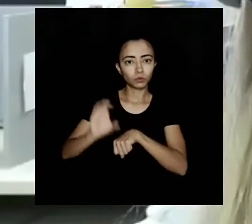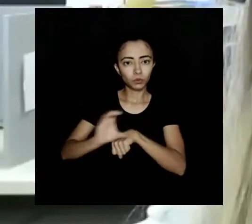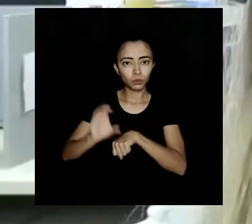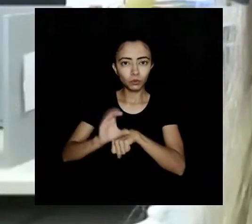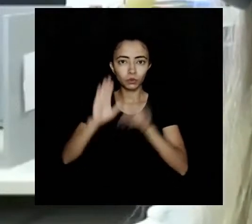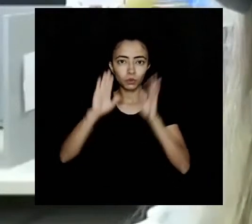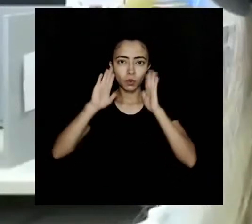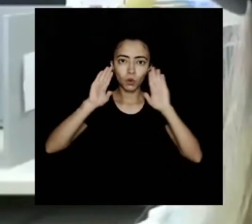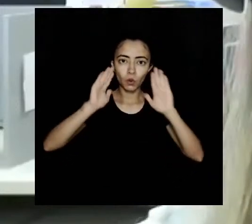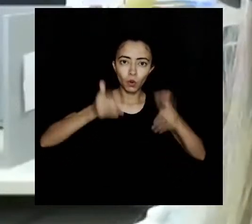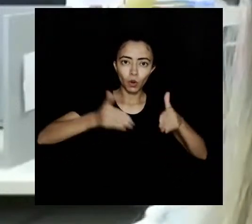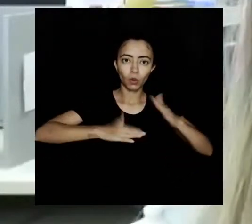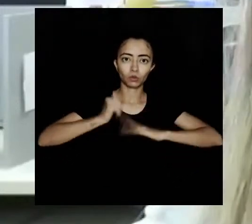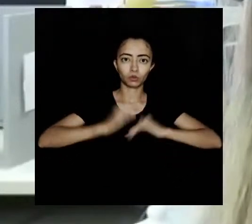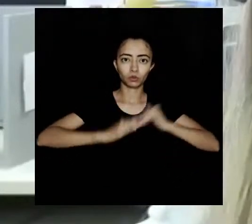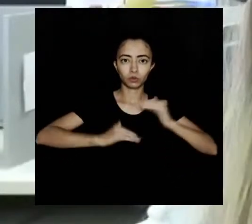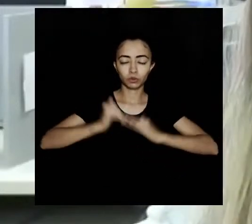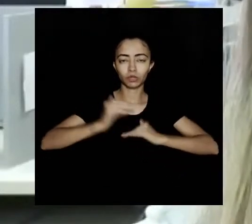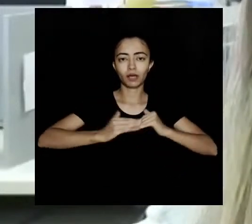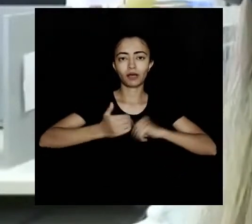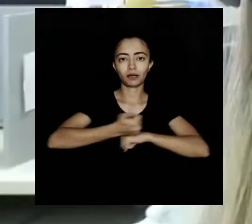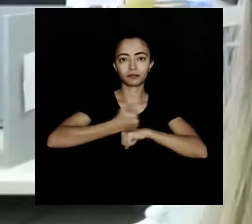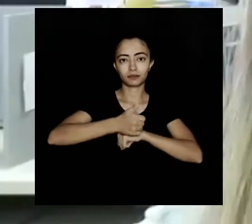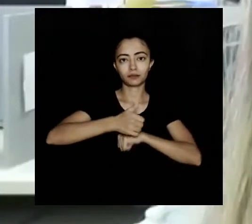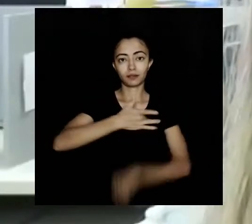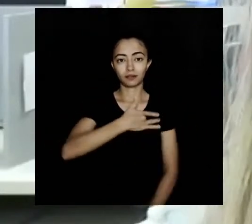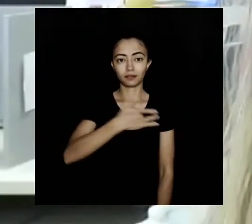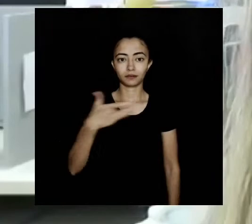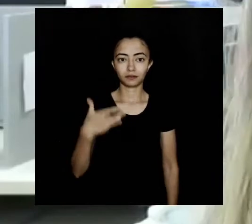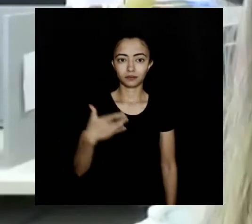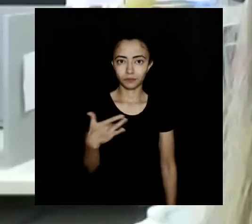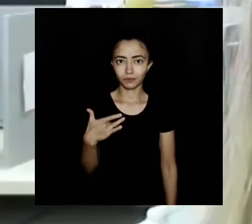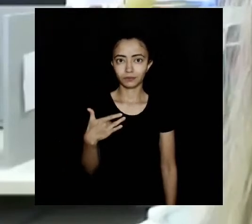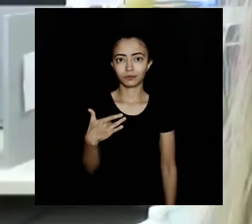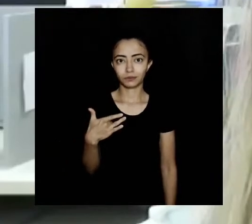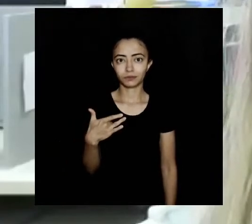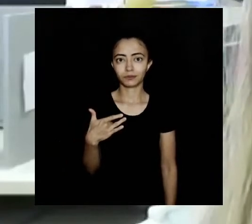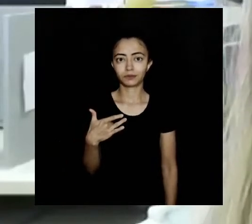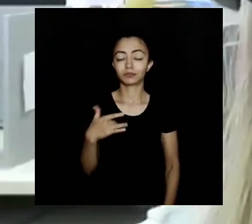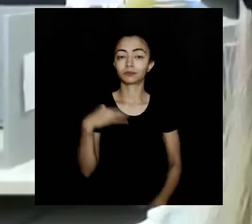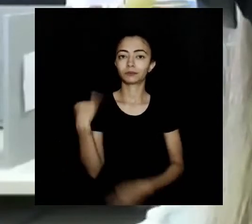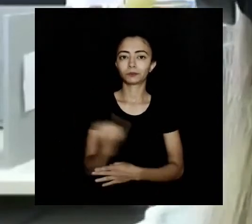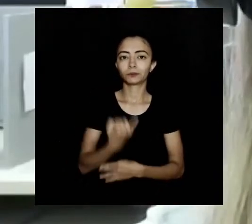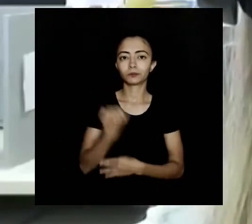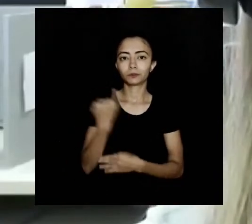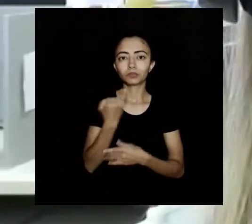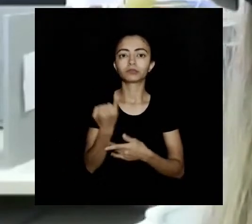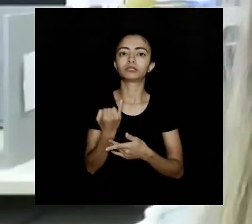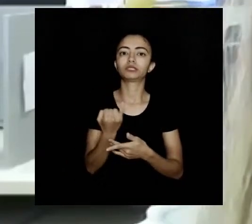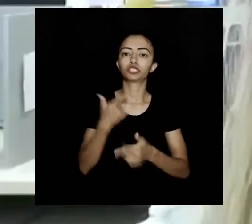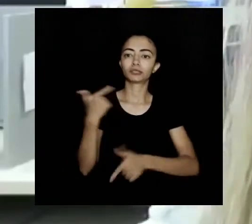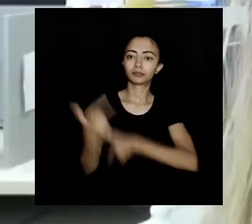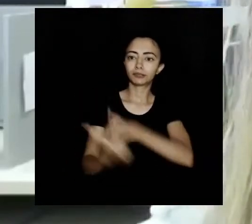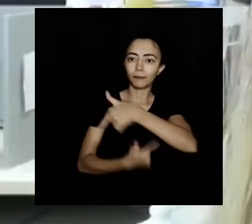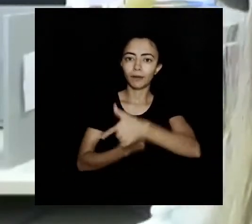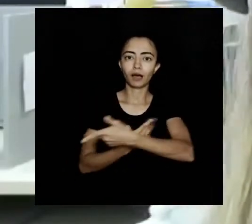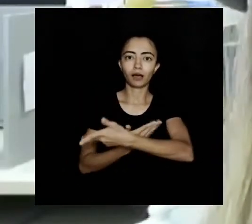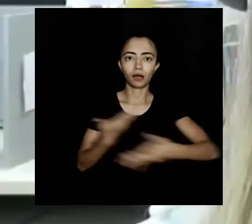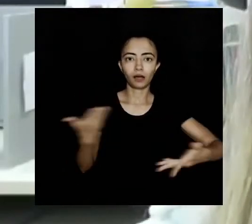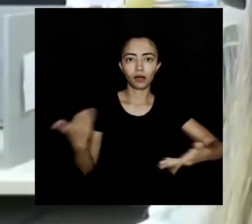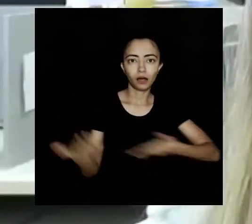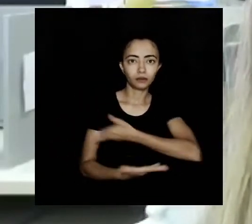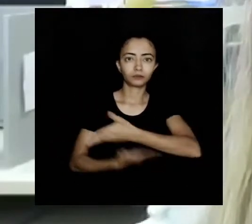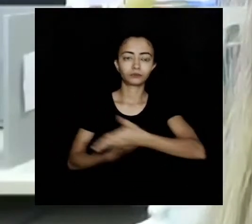And all this information and decal is going to be forwarded to everybody from all the providers in the network of the